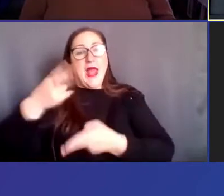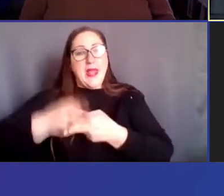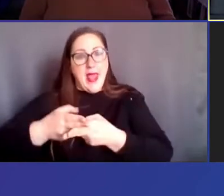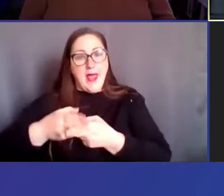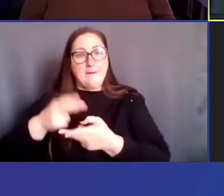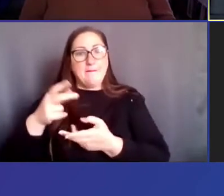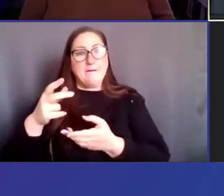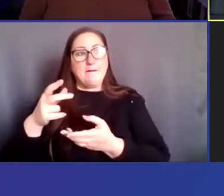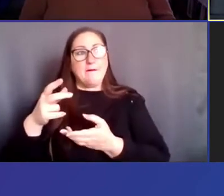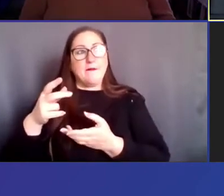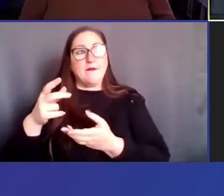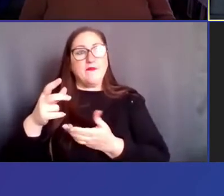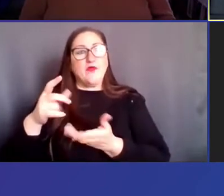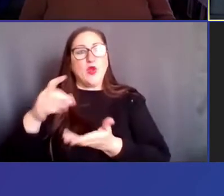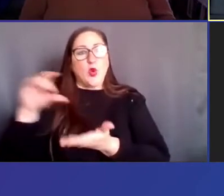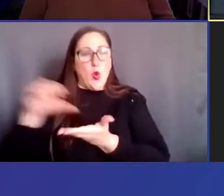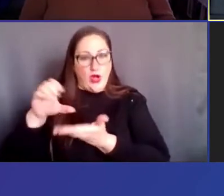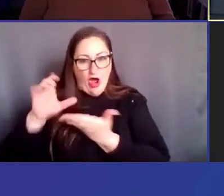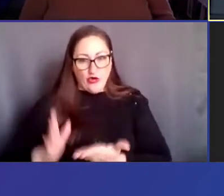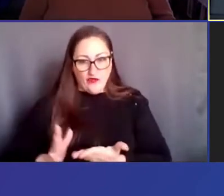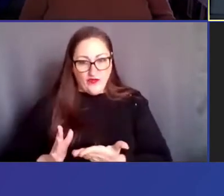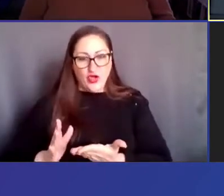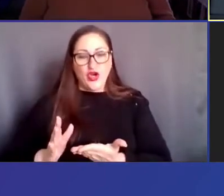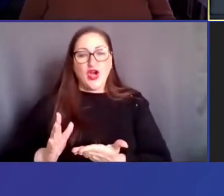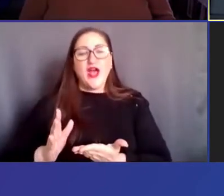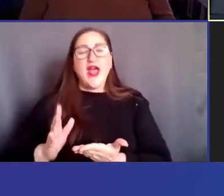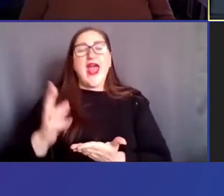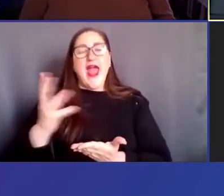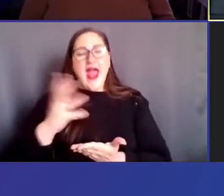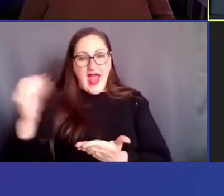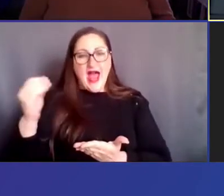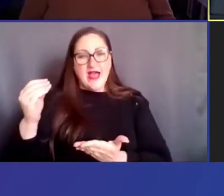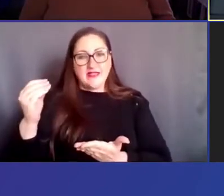imagination, I'm here in service of what we come together and do.